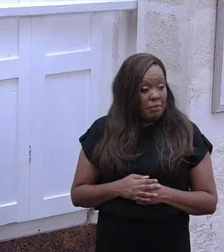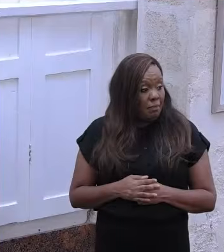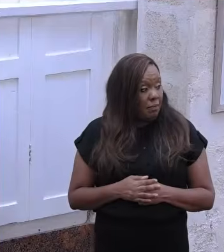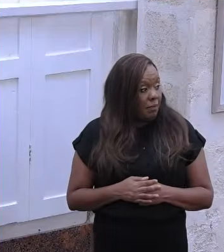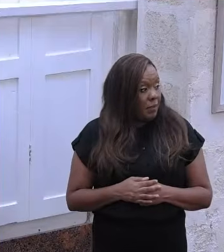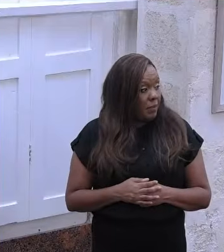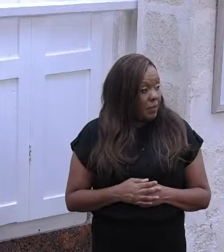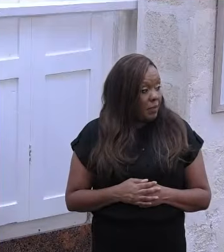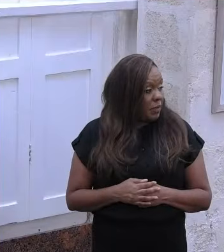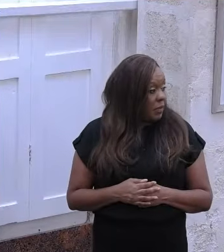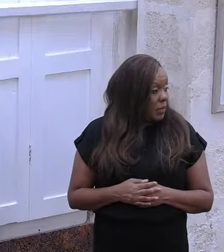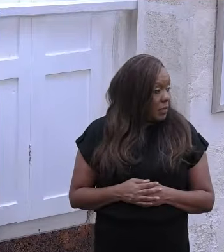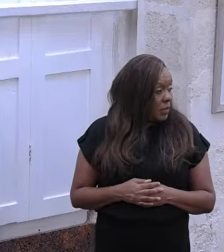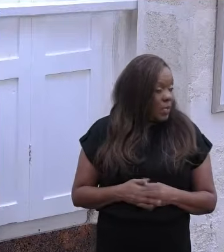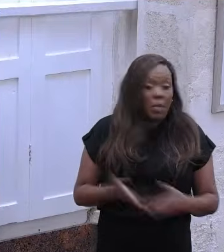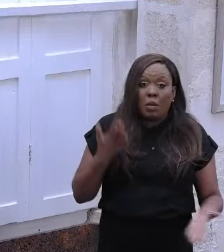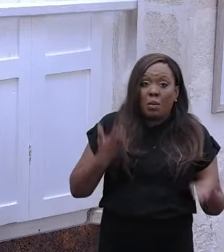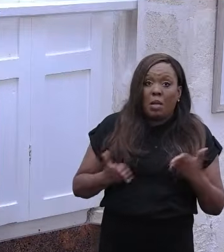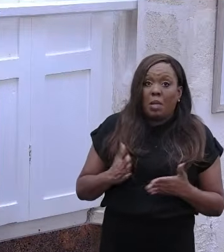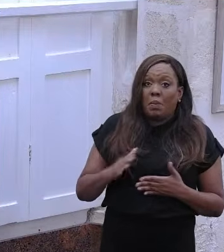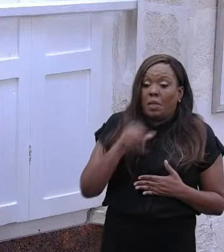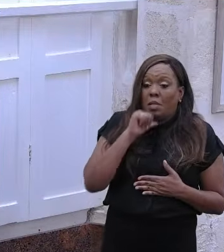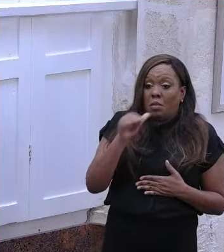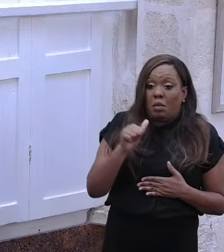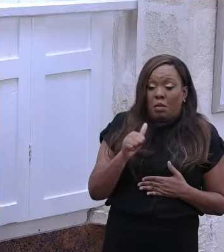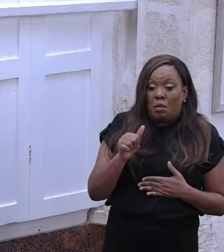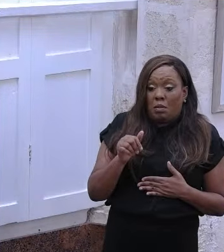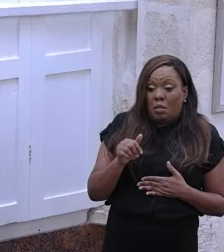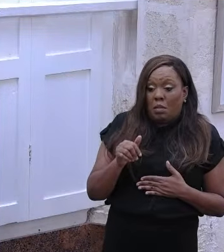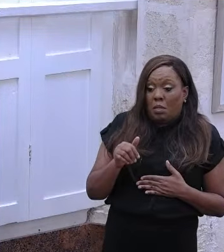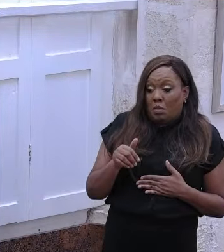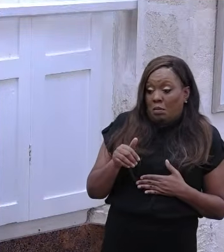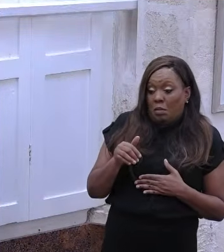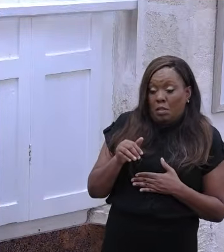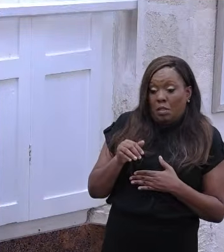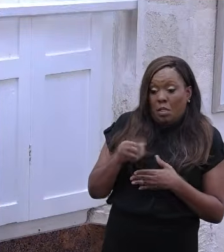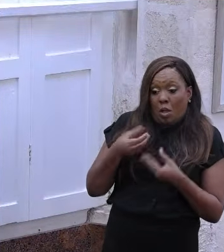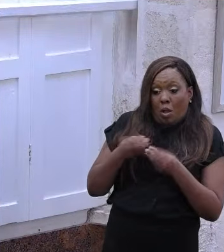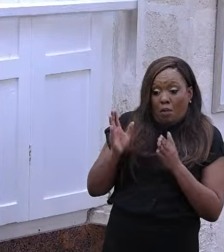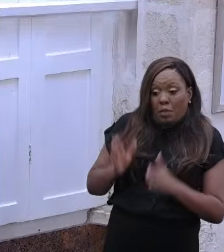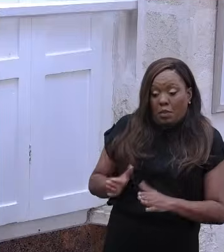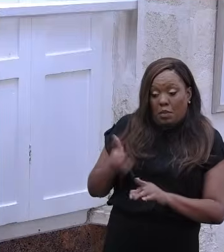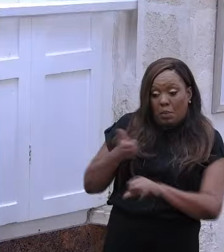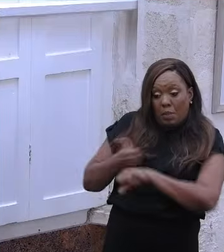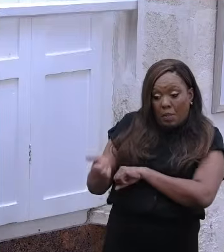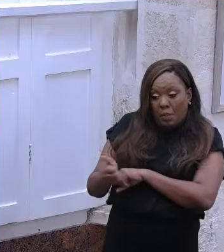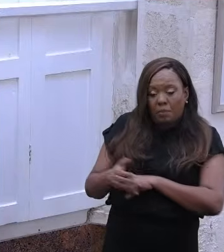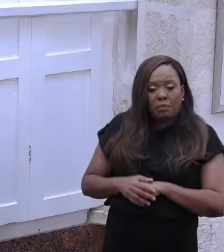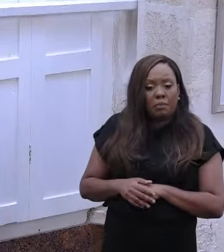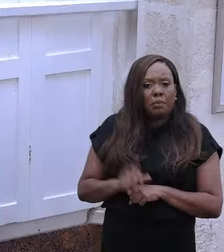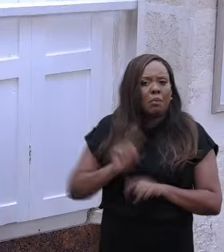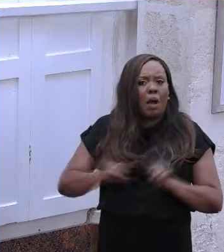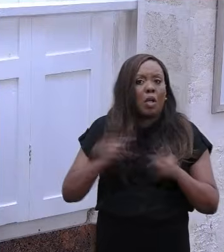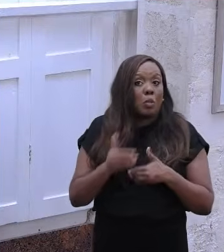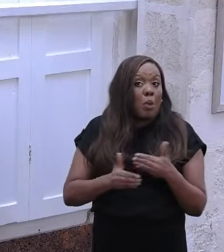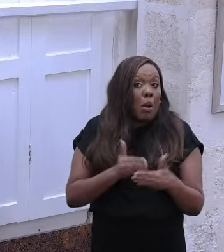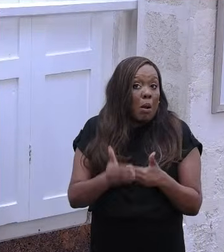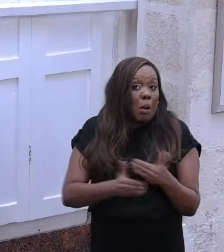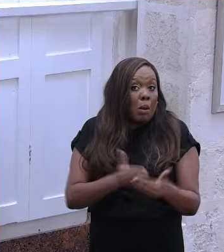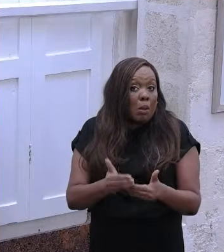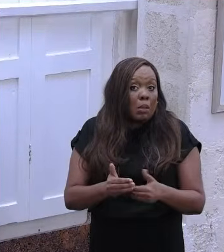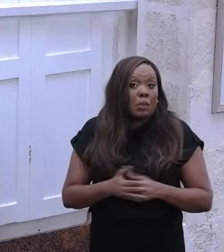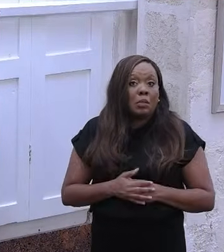immigration officers to blame, or it is the process through which you have to go. And people have had 8, 10,